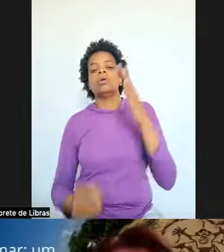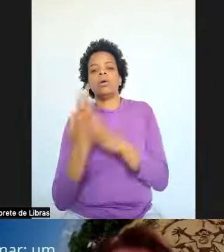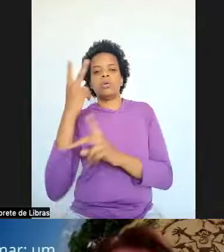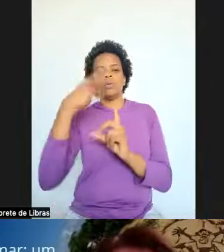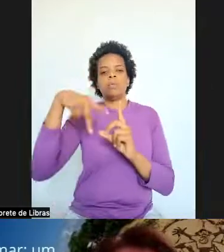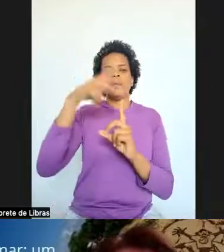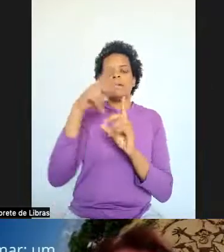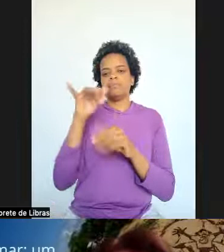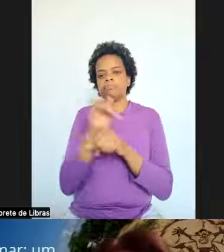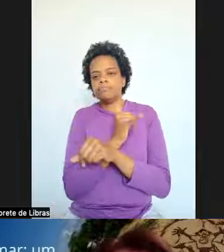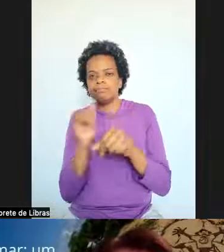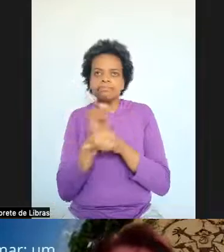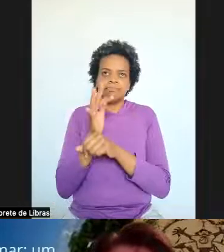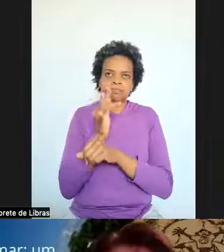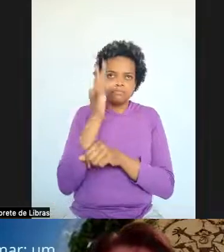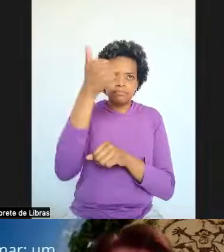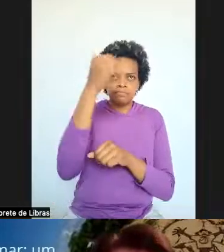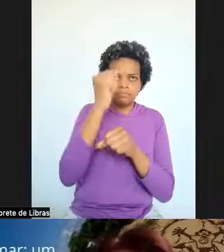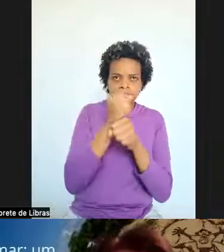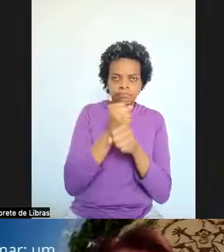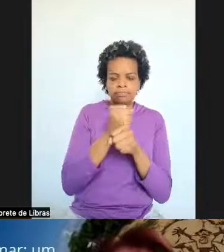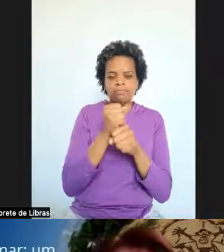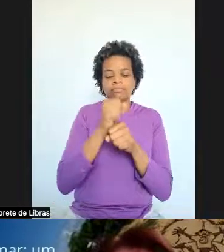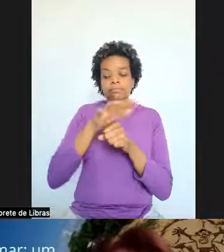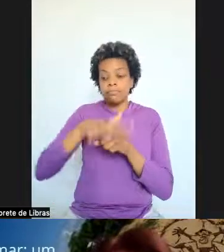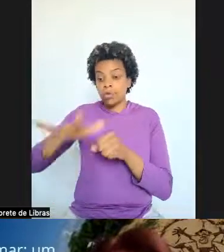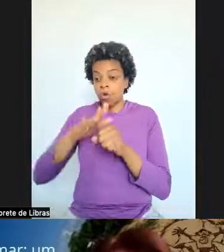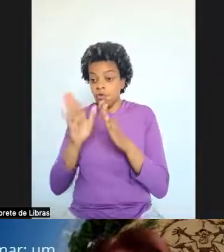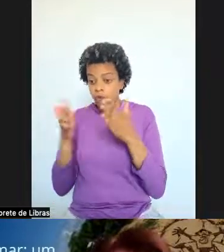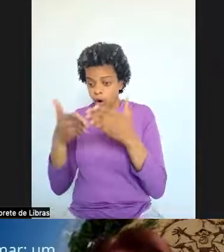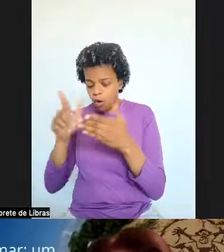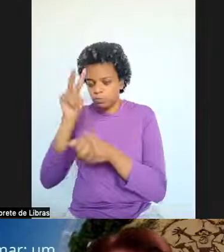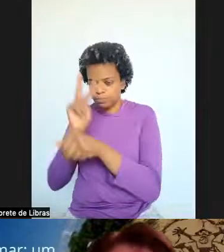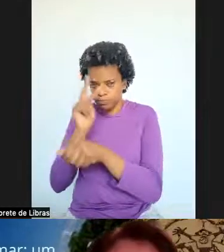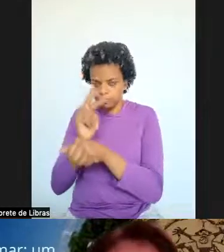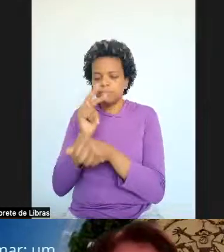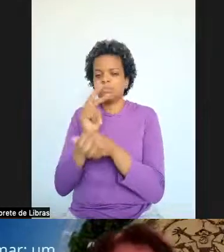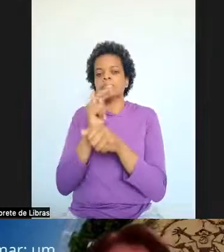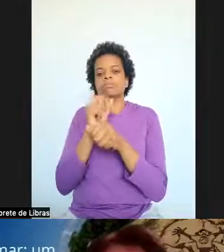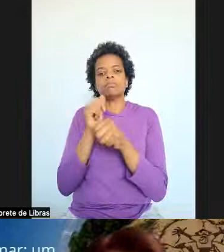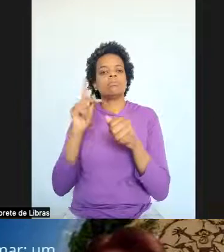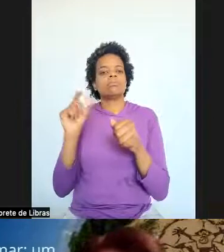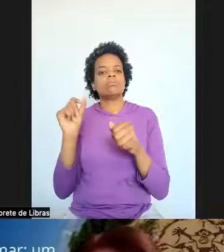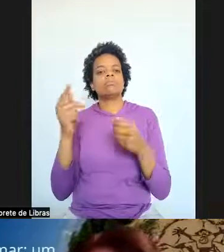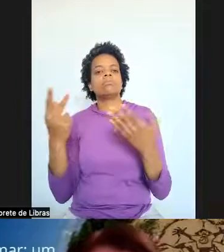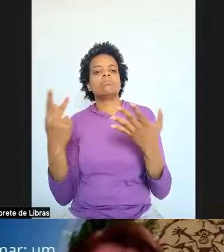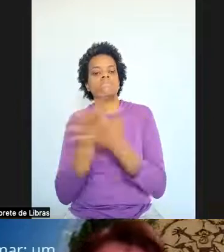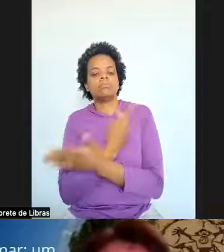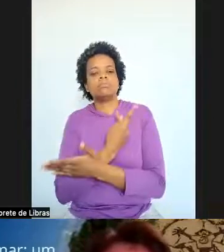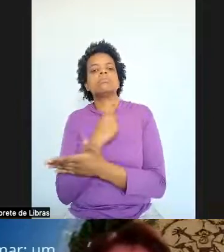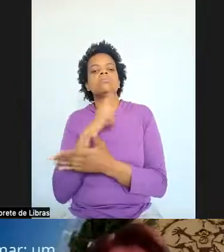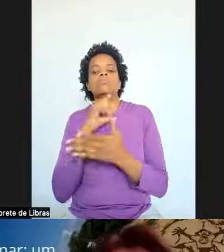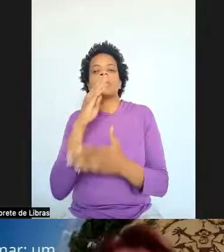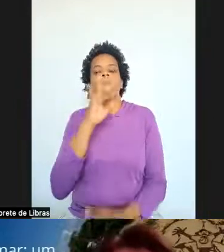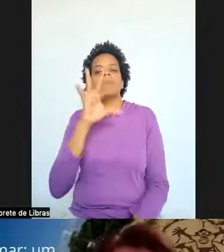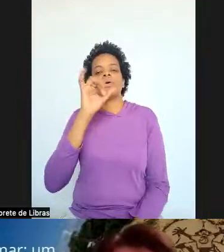we constructed the strategic planning, we decided that this conservation access inside